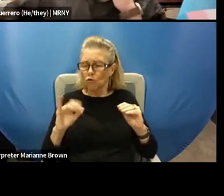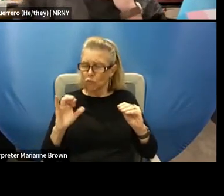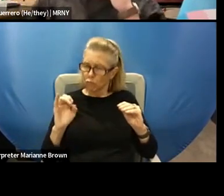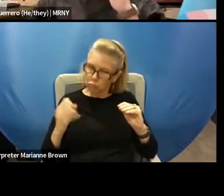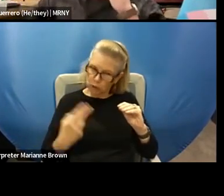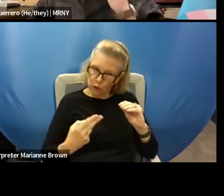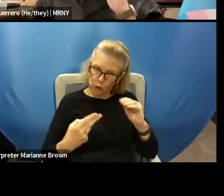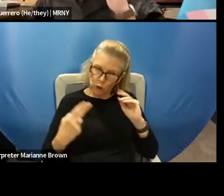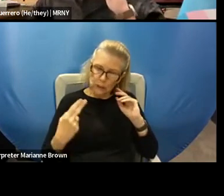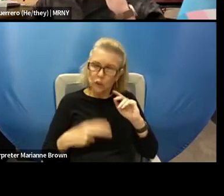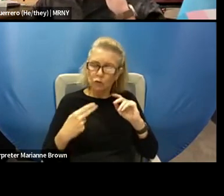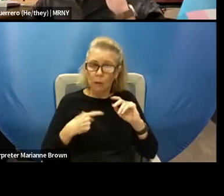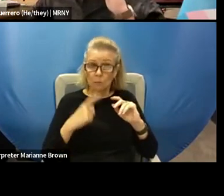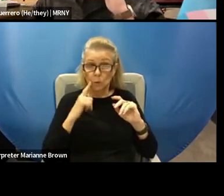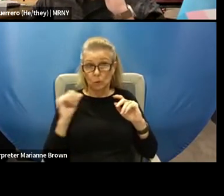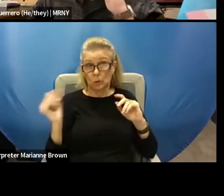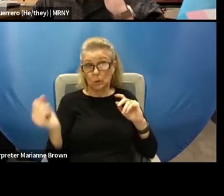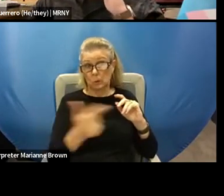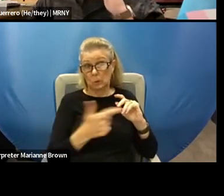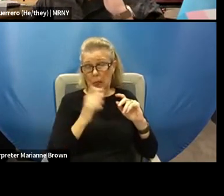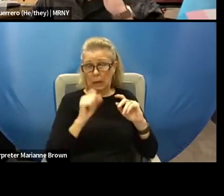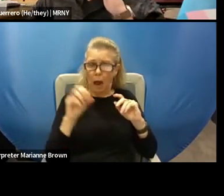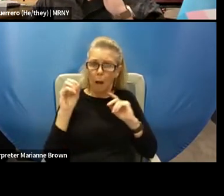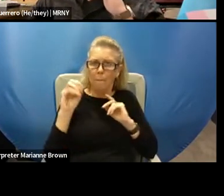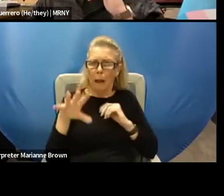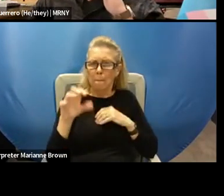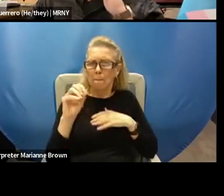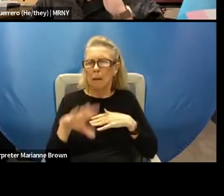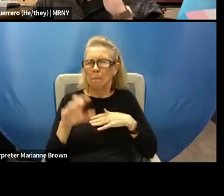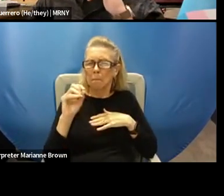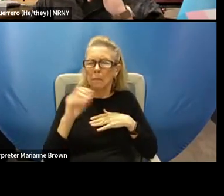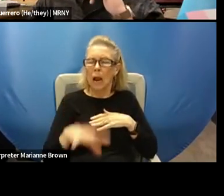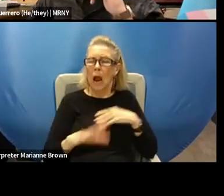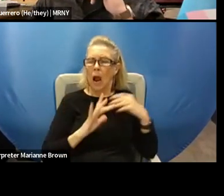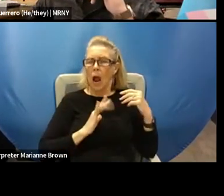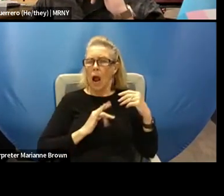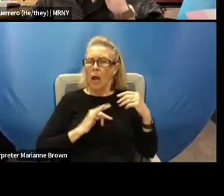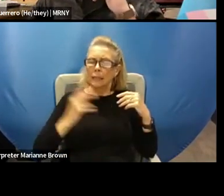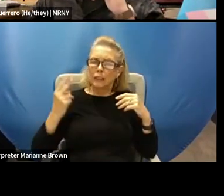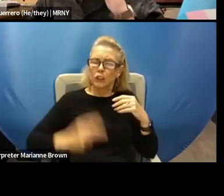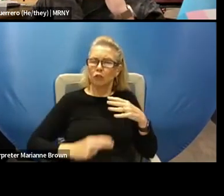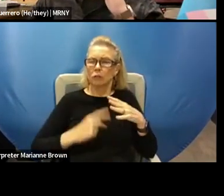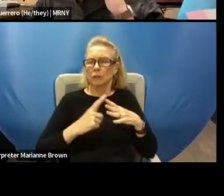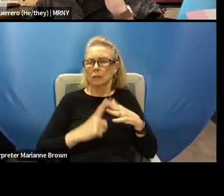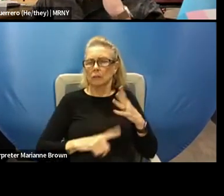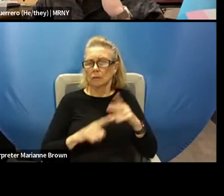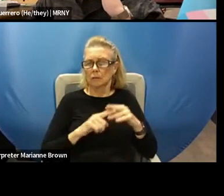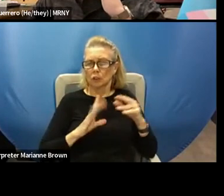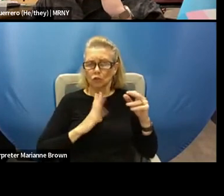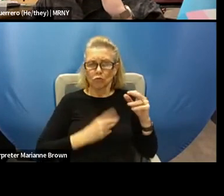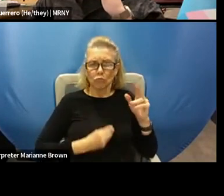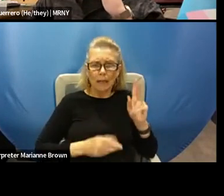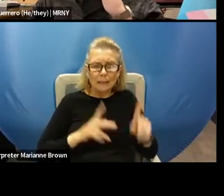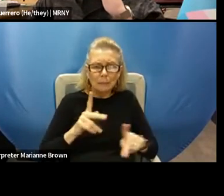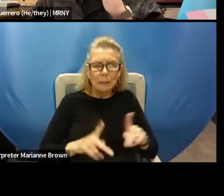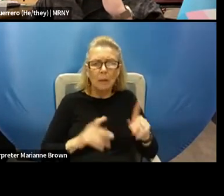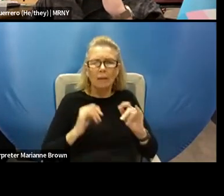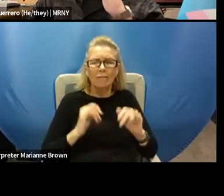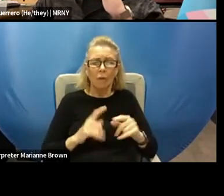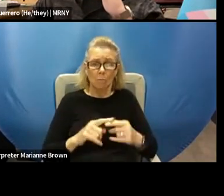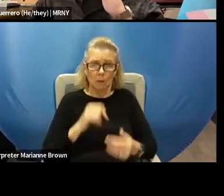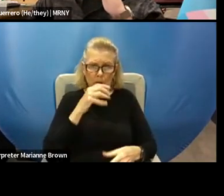start listing off things from history that we've got as trans people, individuals, and such, but those aren't in